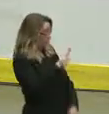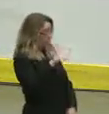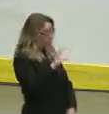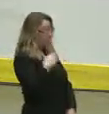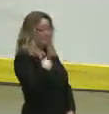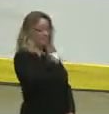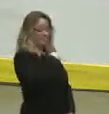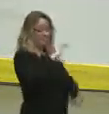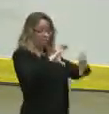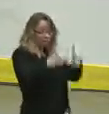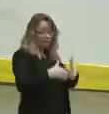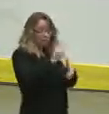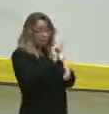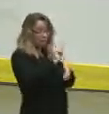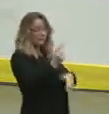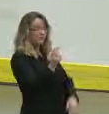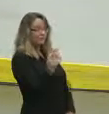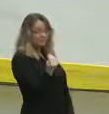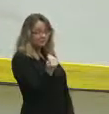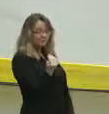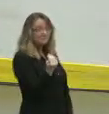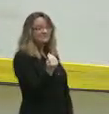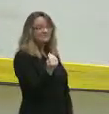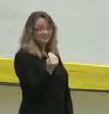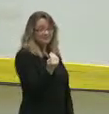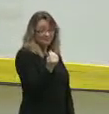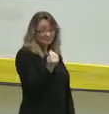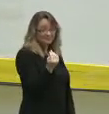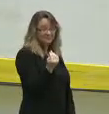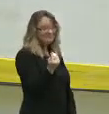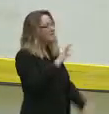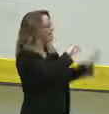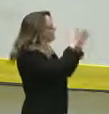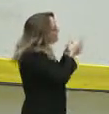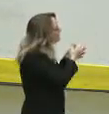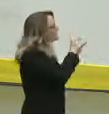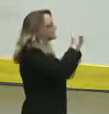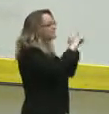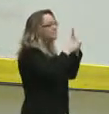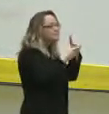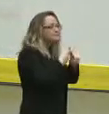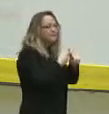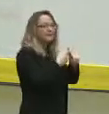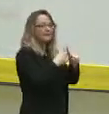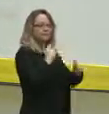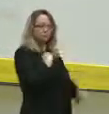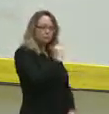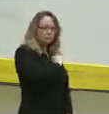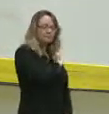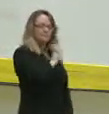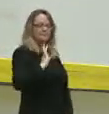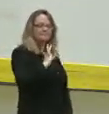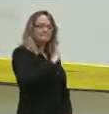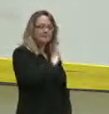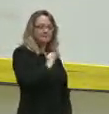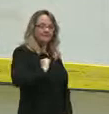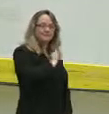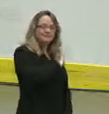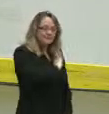Members of the class of 2014, families and friends, trustees, faculty,